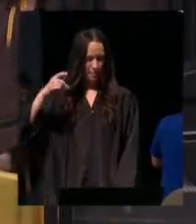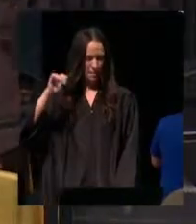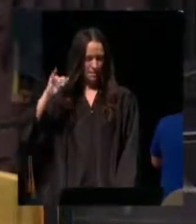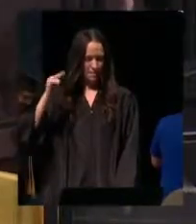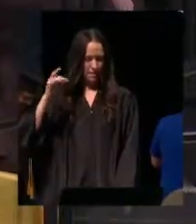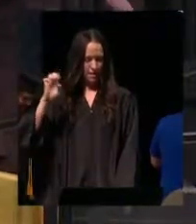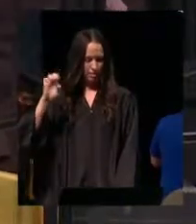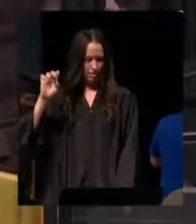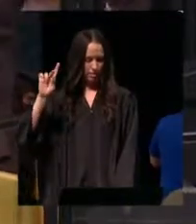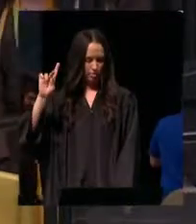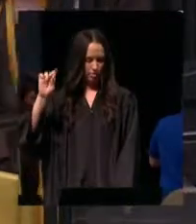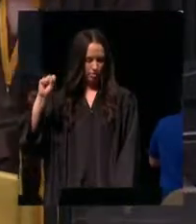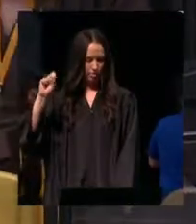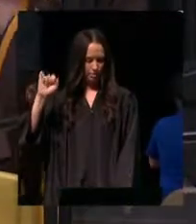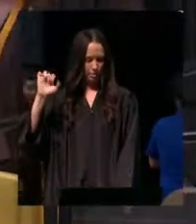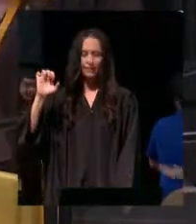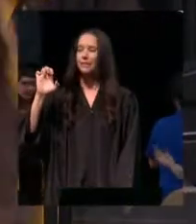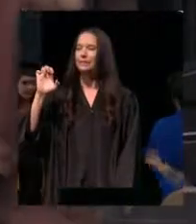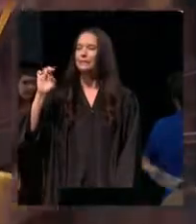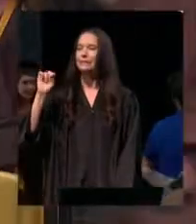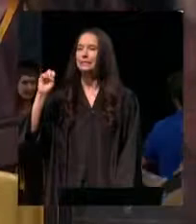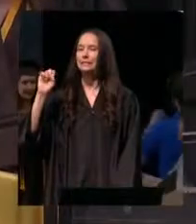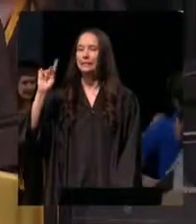Paige Kozinski.